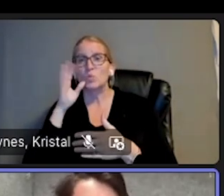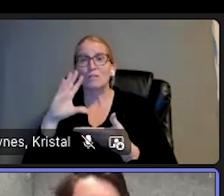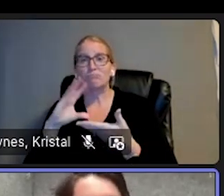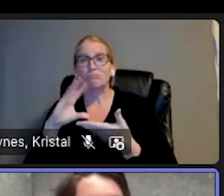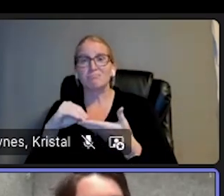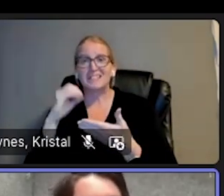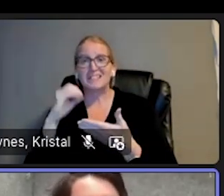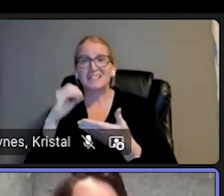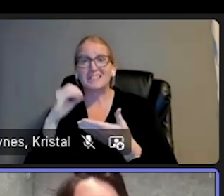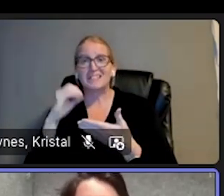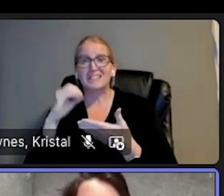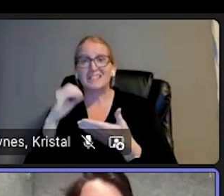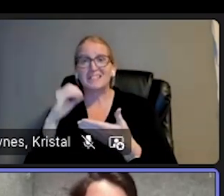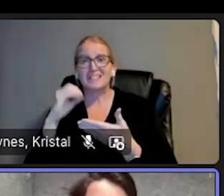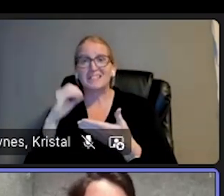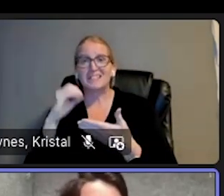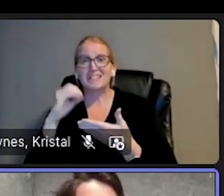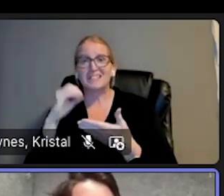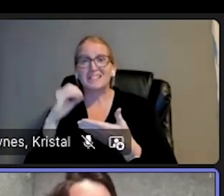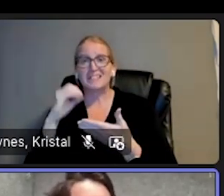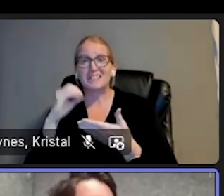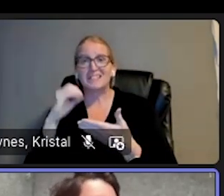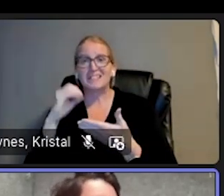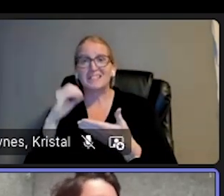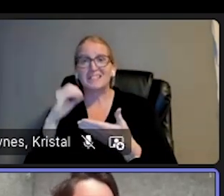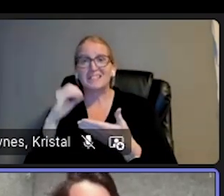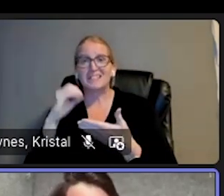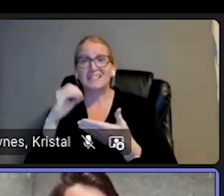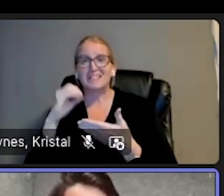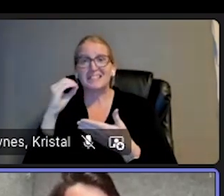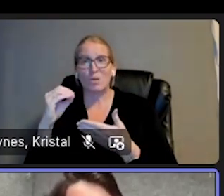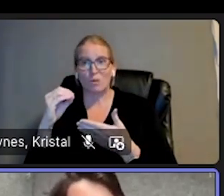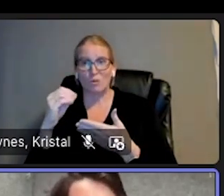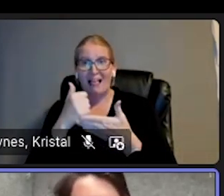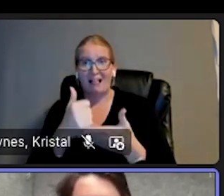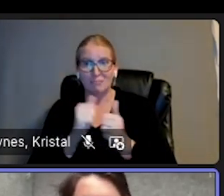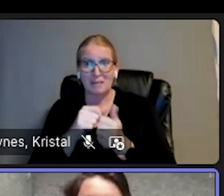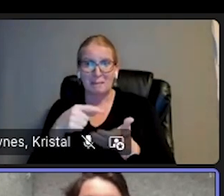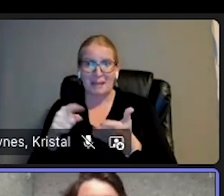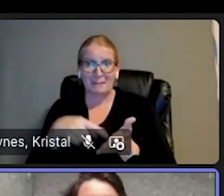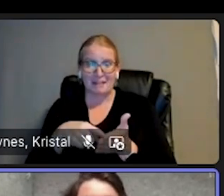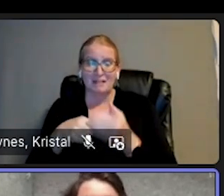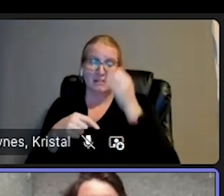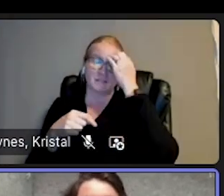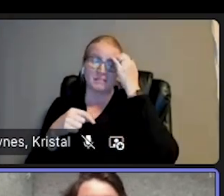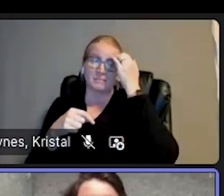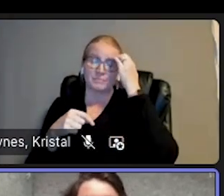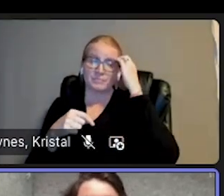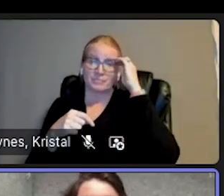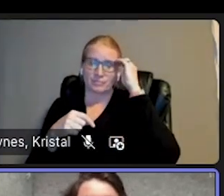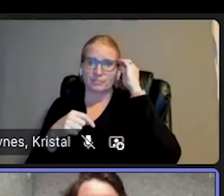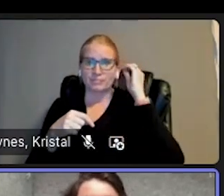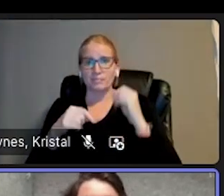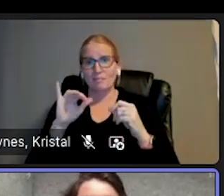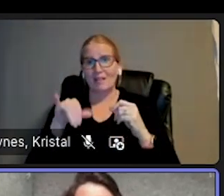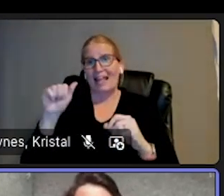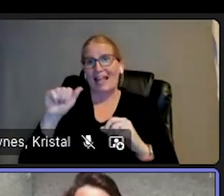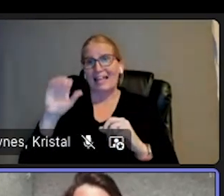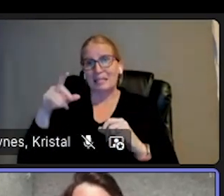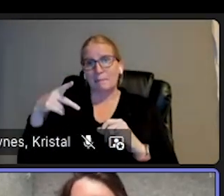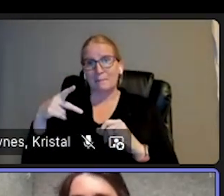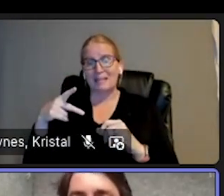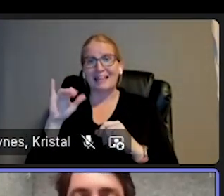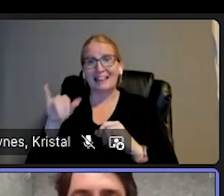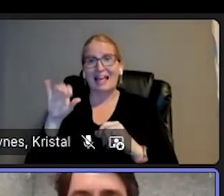And another interesting finding, this ACP subsidy was allowable for qualified low-income